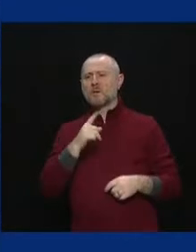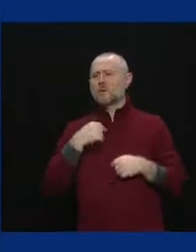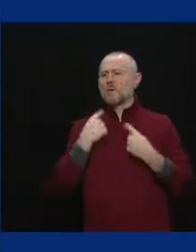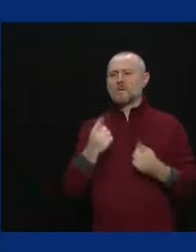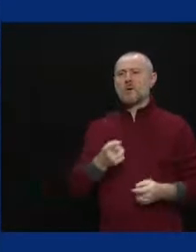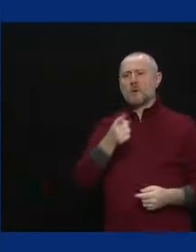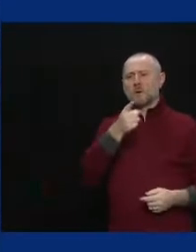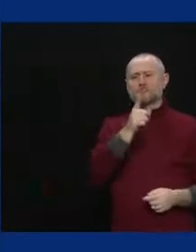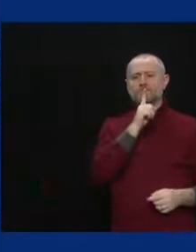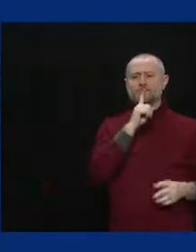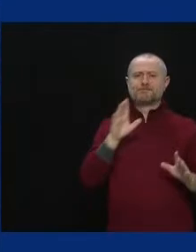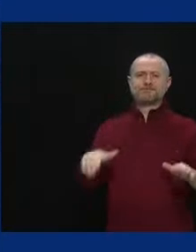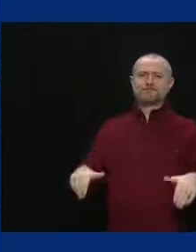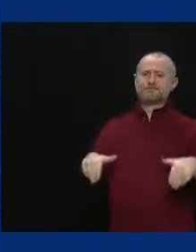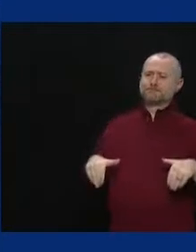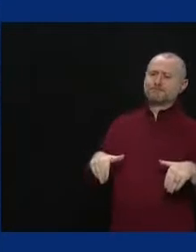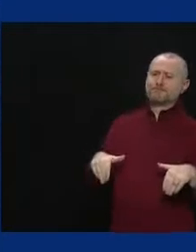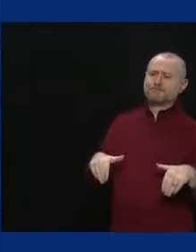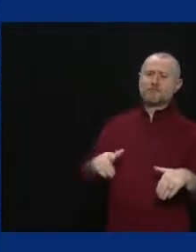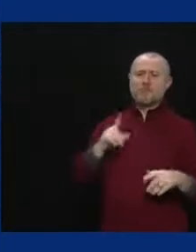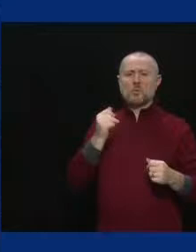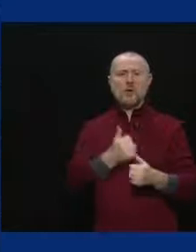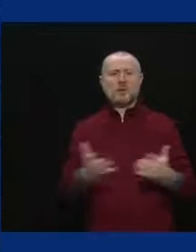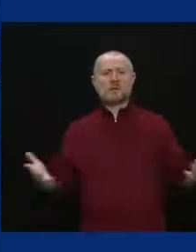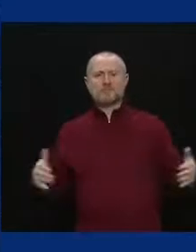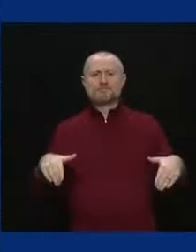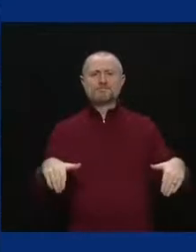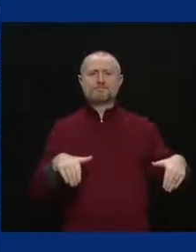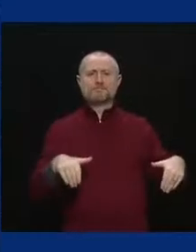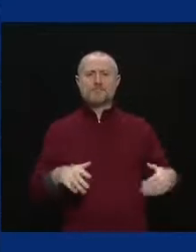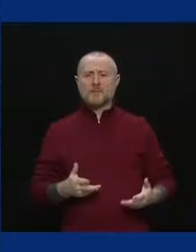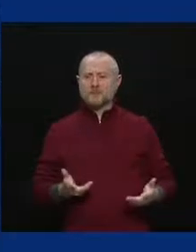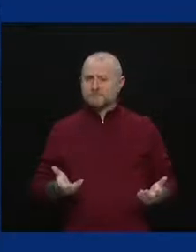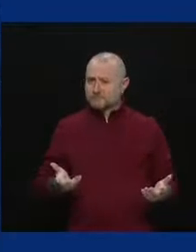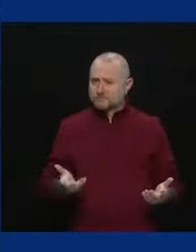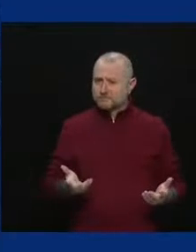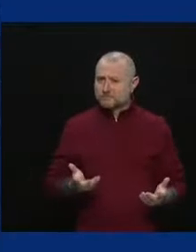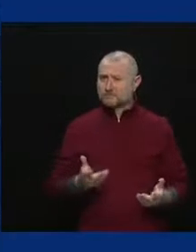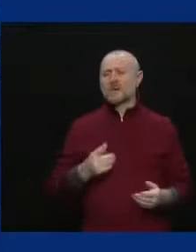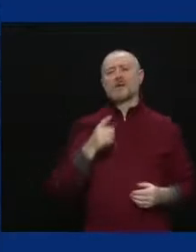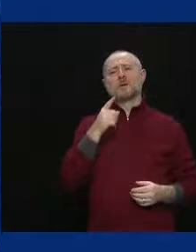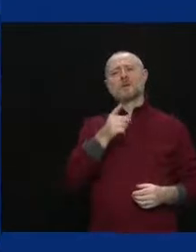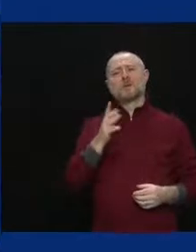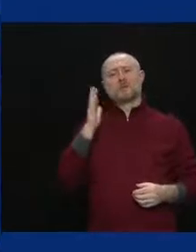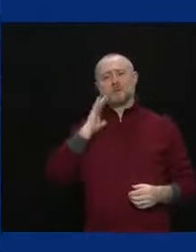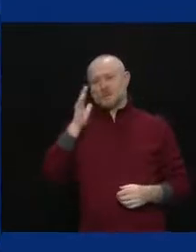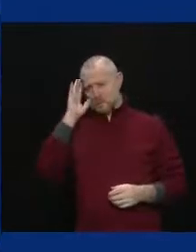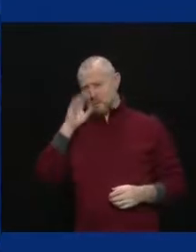actions on these challenges, though previously this month you asserted you are not a pushover.